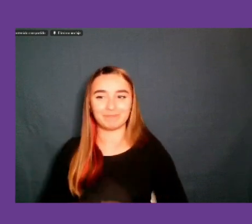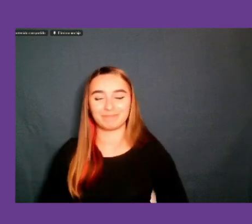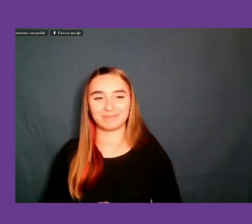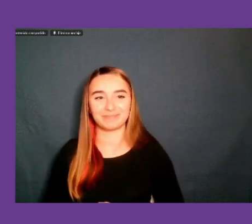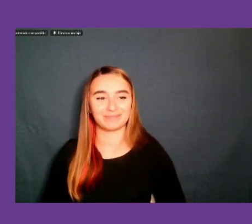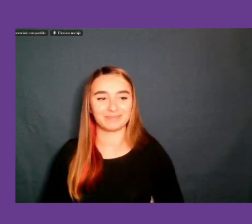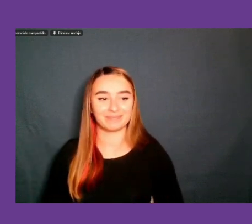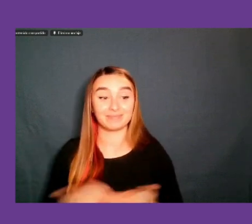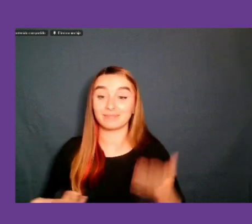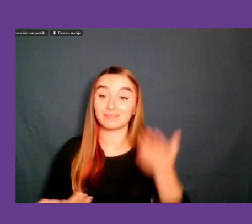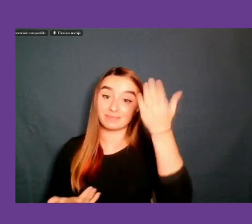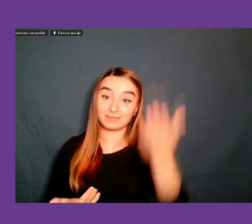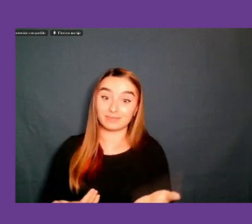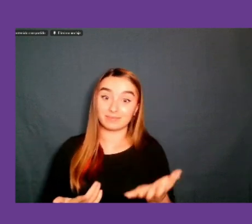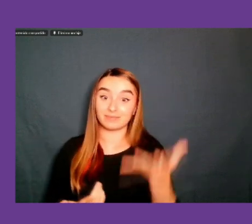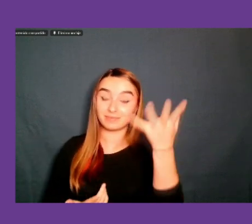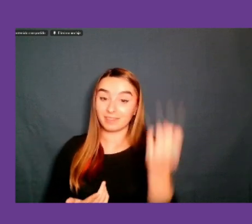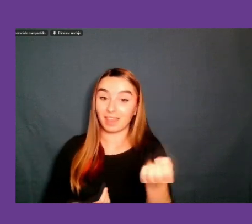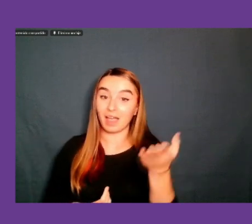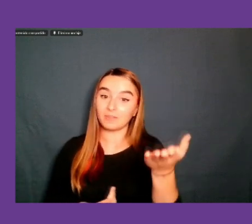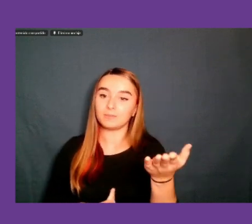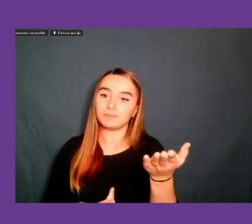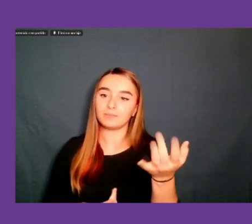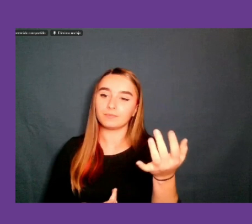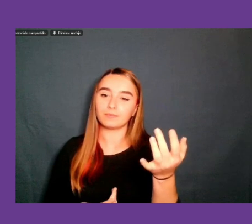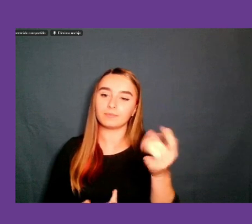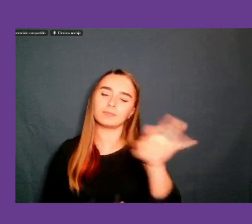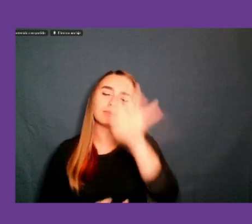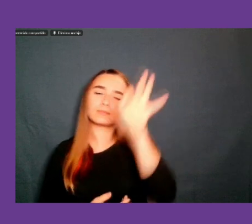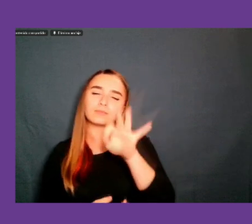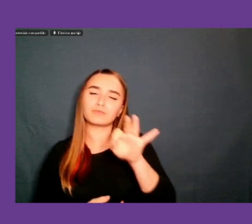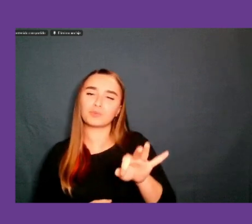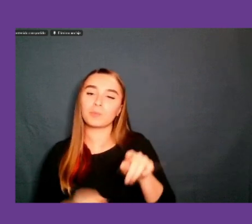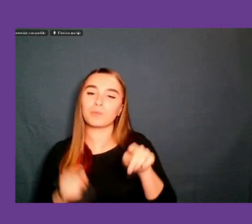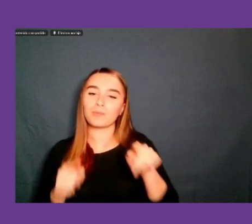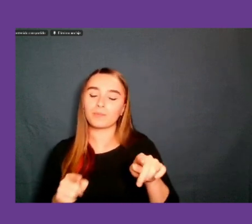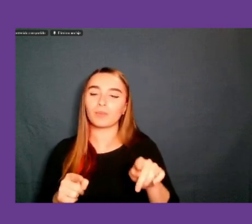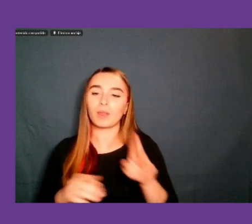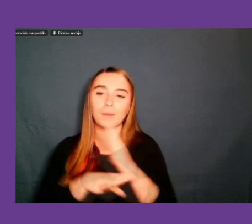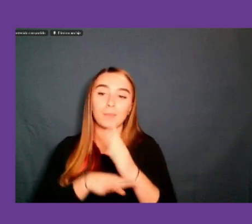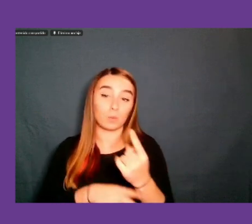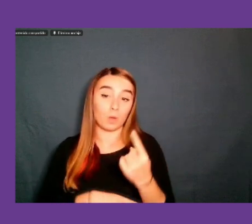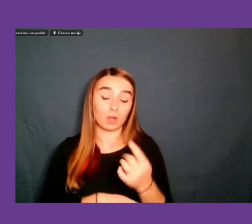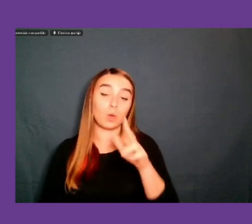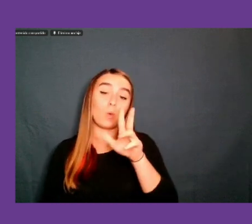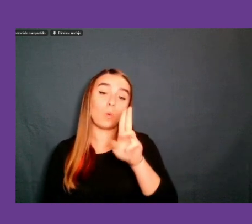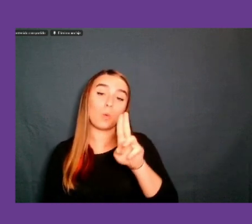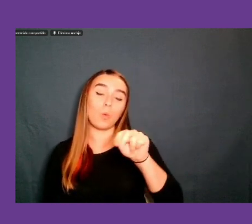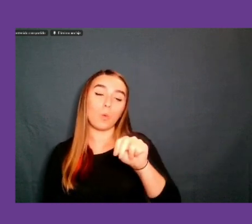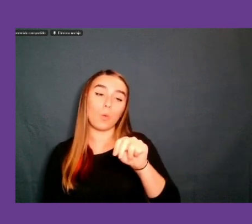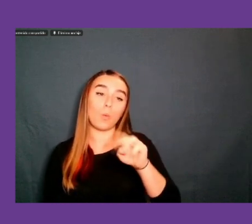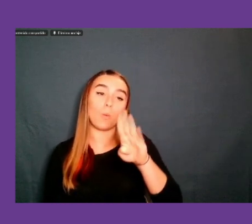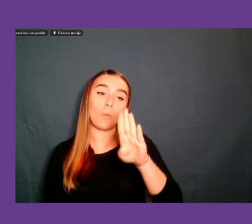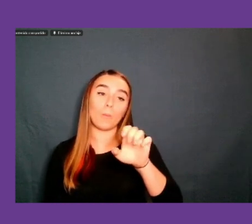I have you here, I would like to also ask you the question from one of your members, Umberto, about the participation